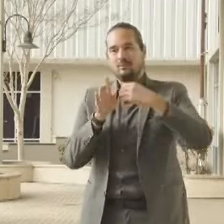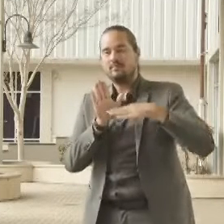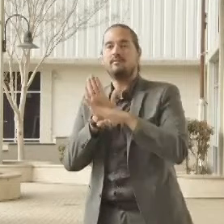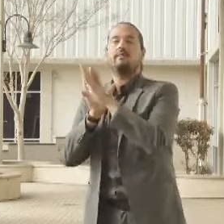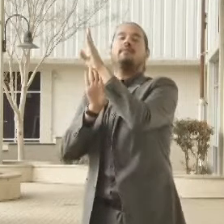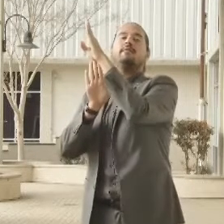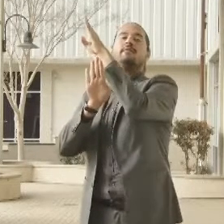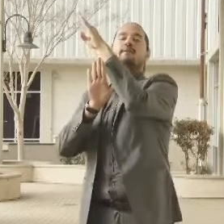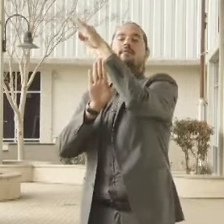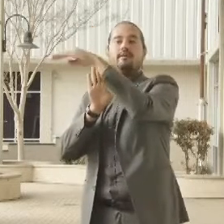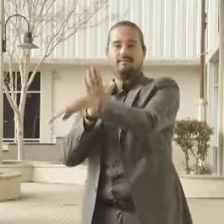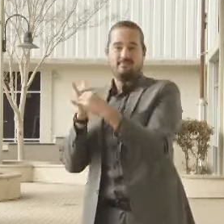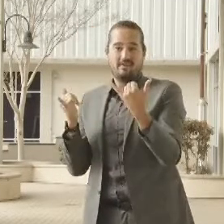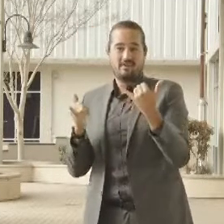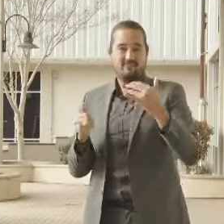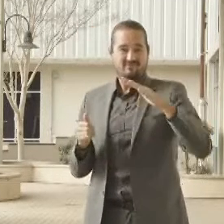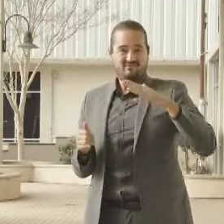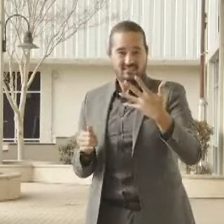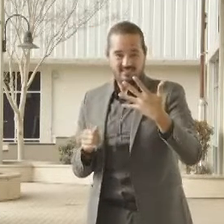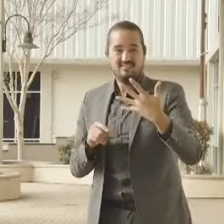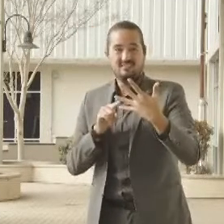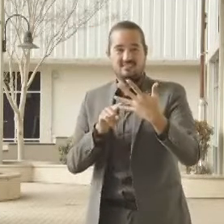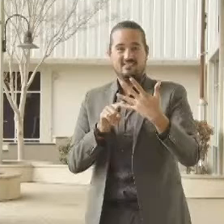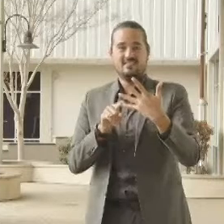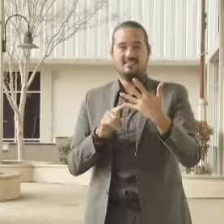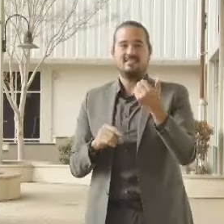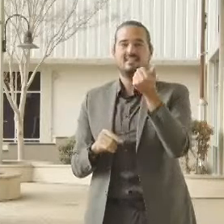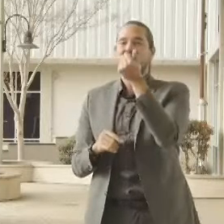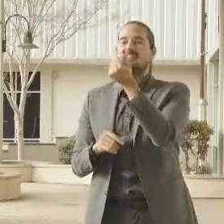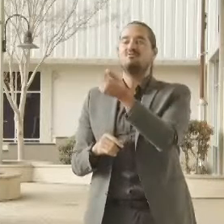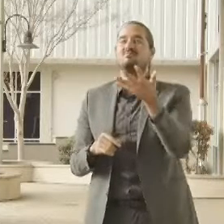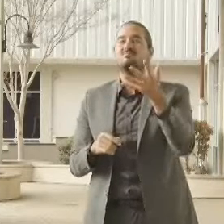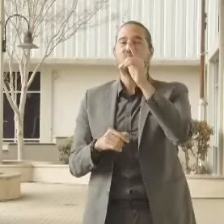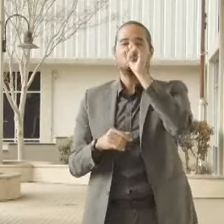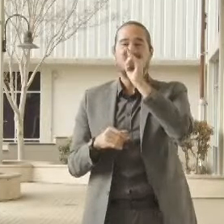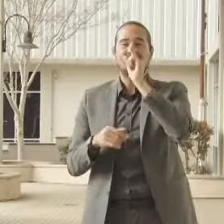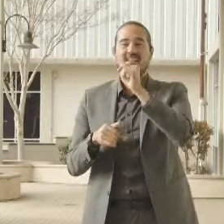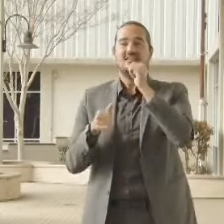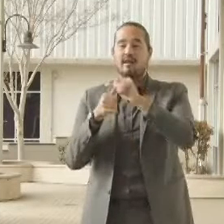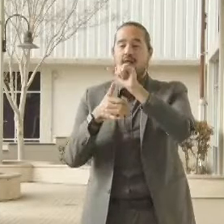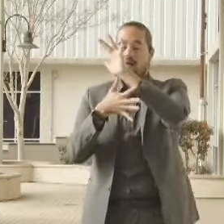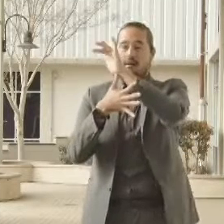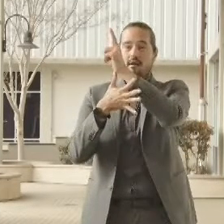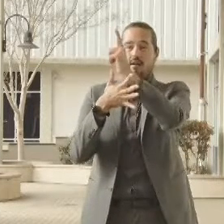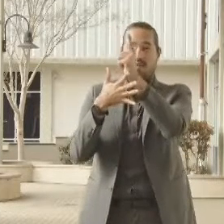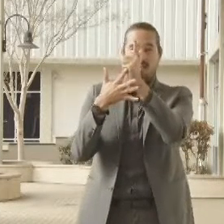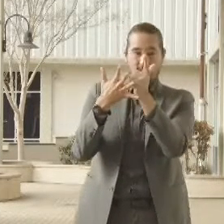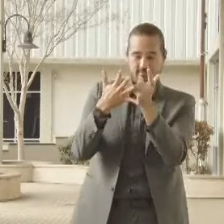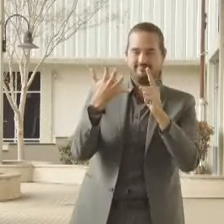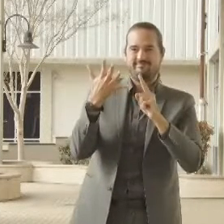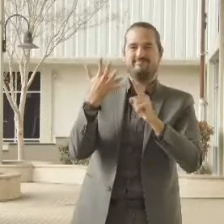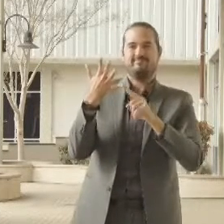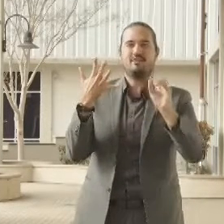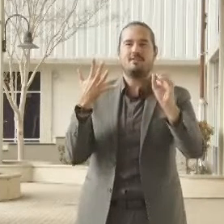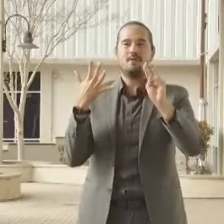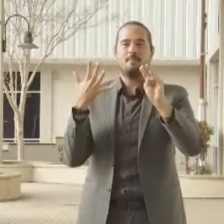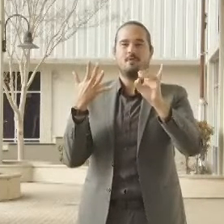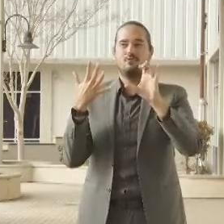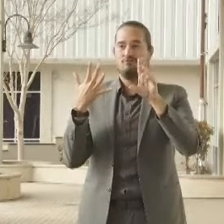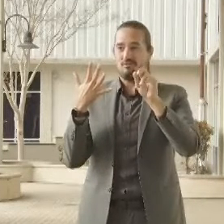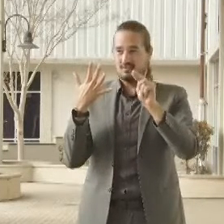We've been through many Greek letters, and we're now in the midst of Omicron. But we do